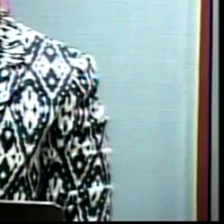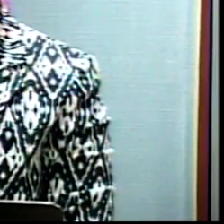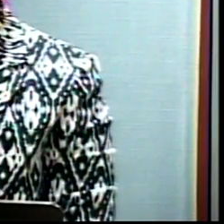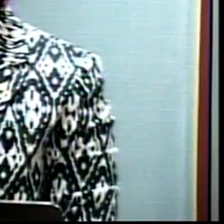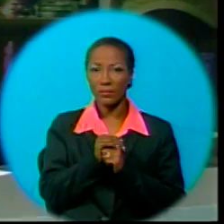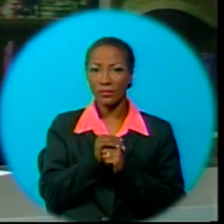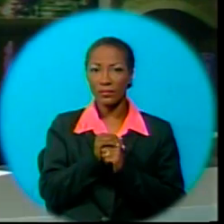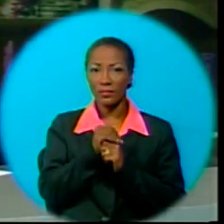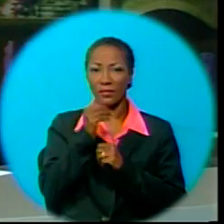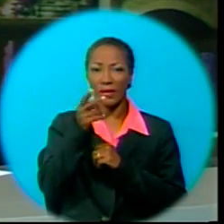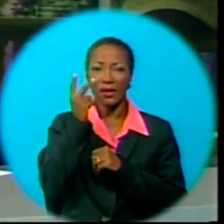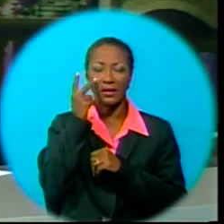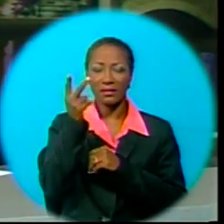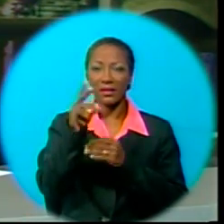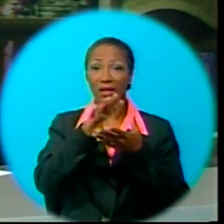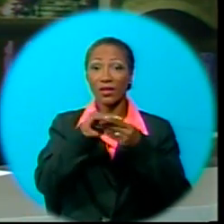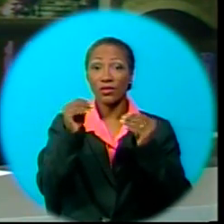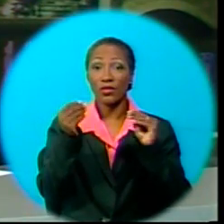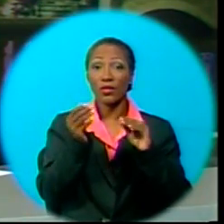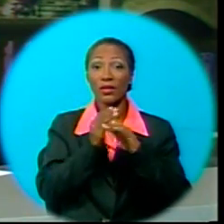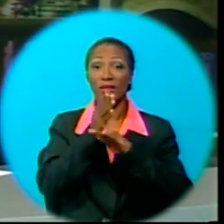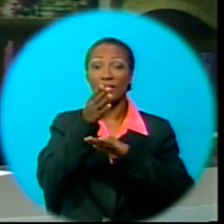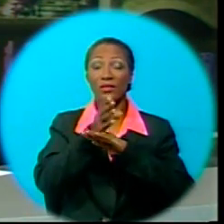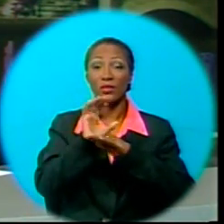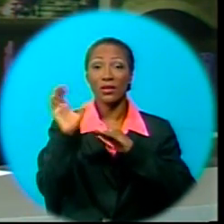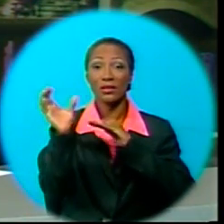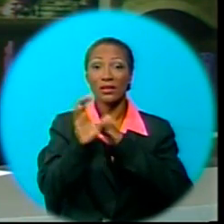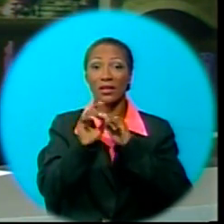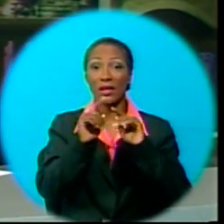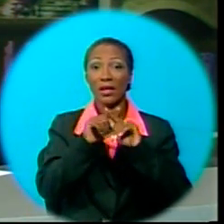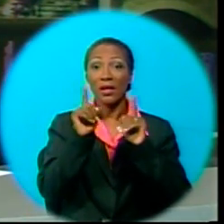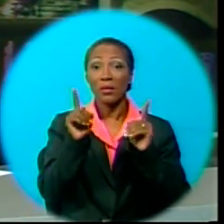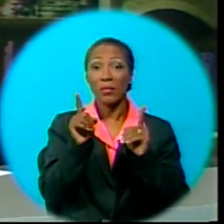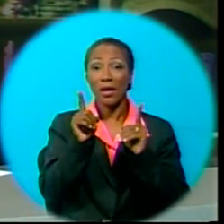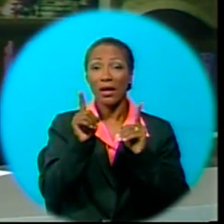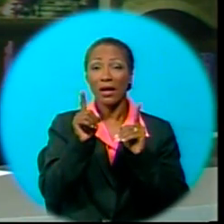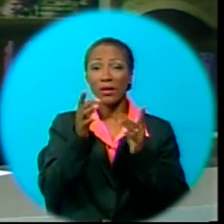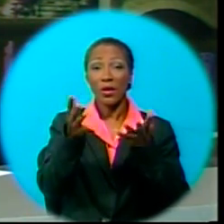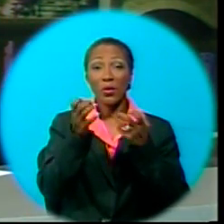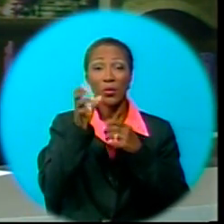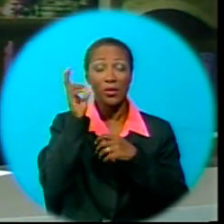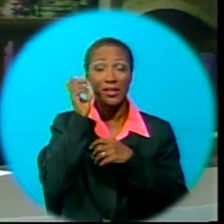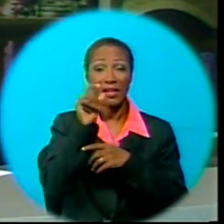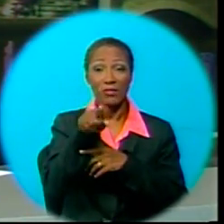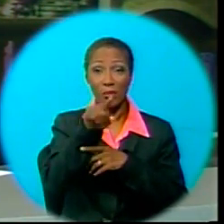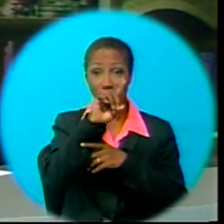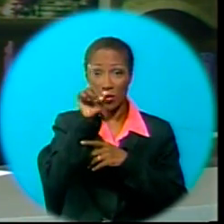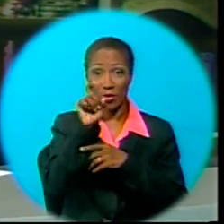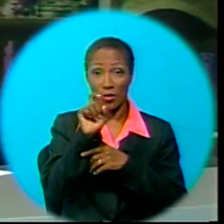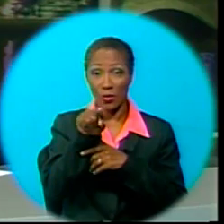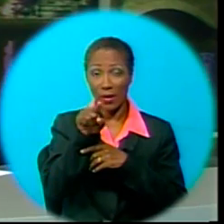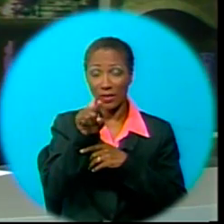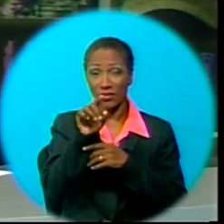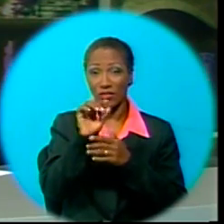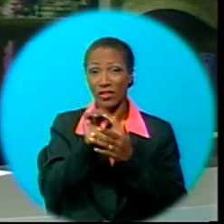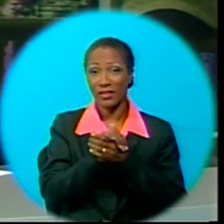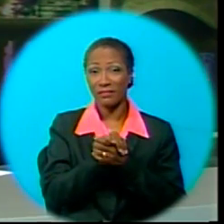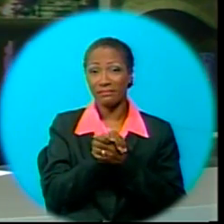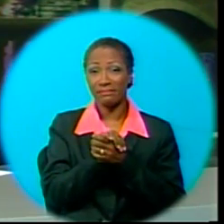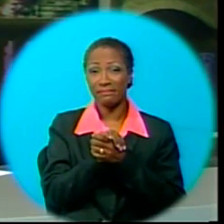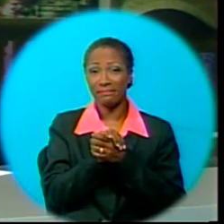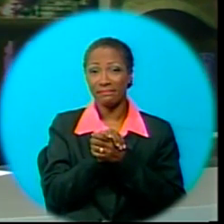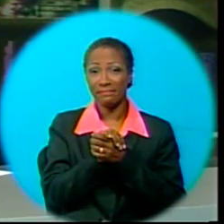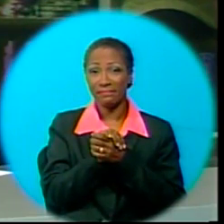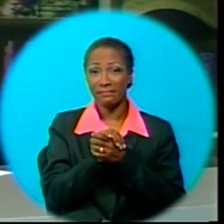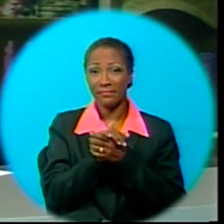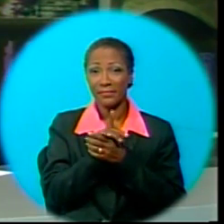today. Well, still to come, a look at some of the stories making headlines across the region. But first, a reminder that we'd like to hear from you on the question: do